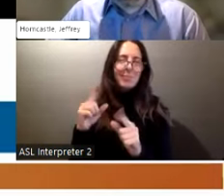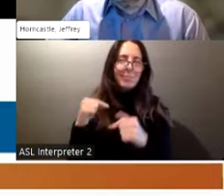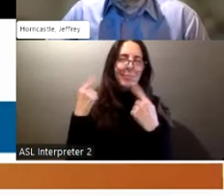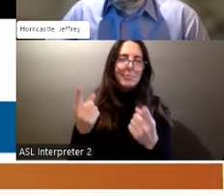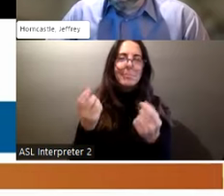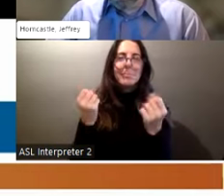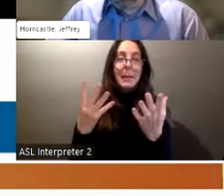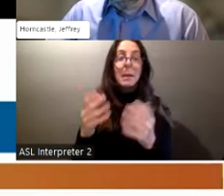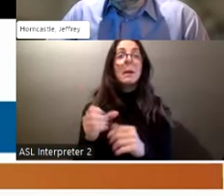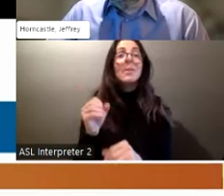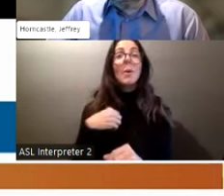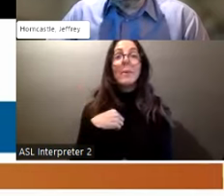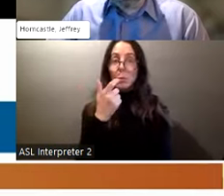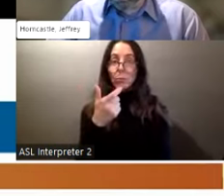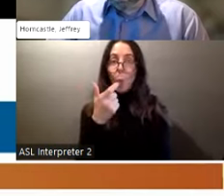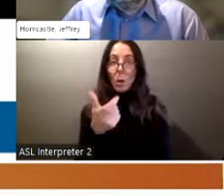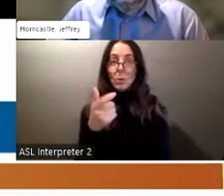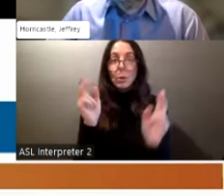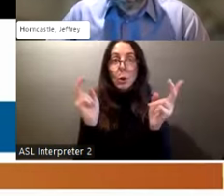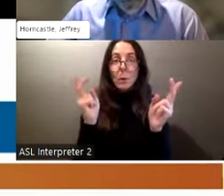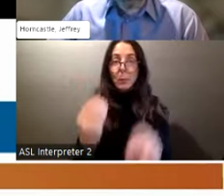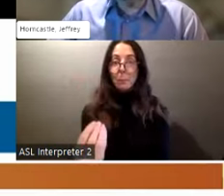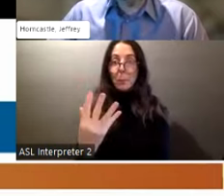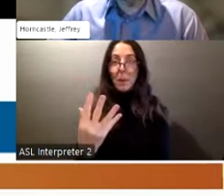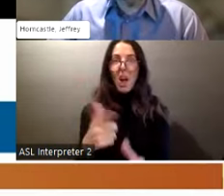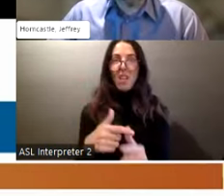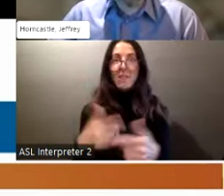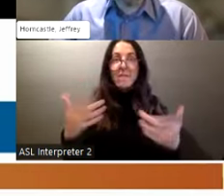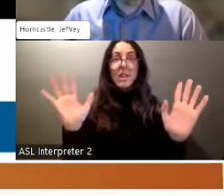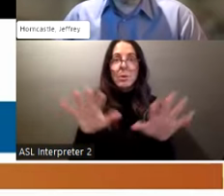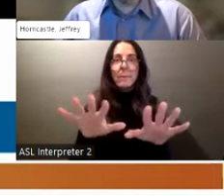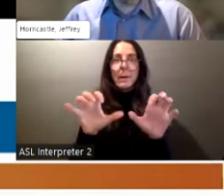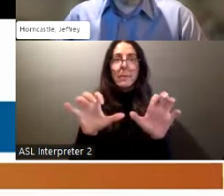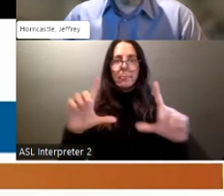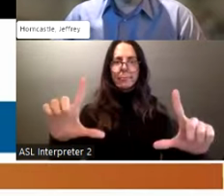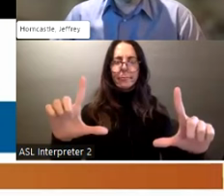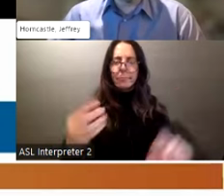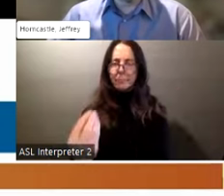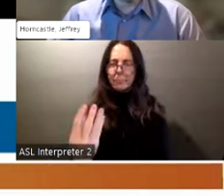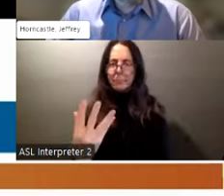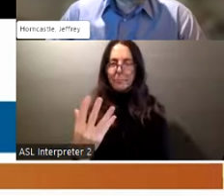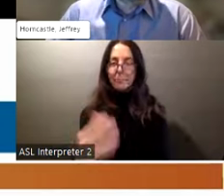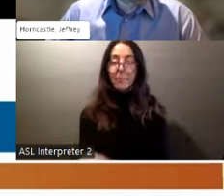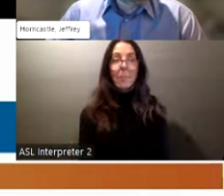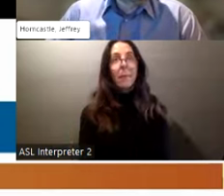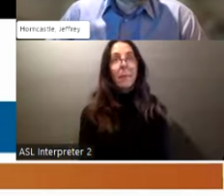pop-up that the victim will receive on the computer, which completely freezes their computer, telling them that their computer has been